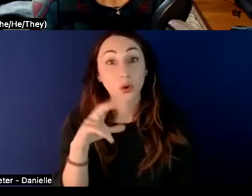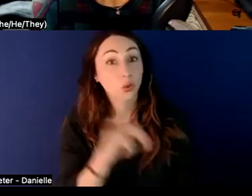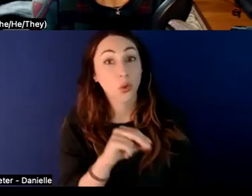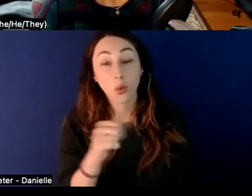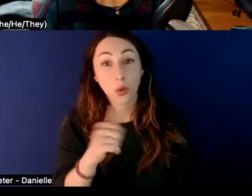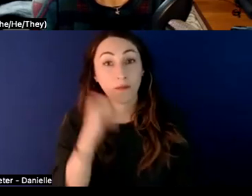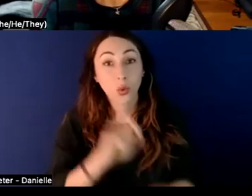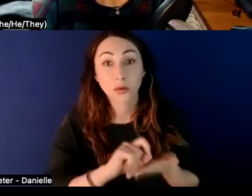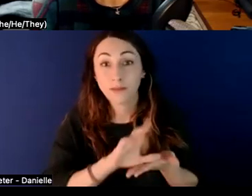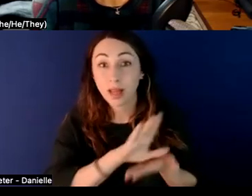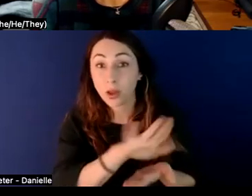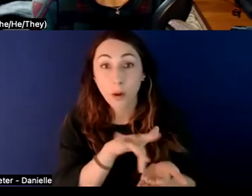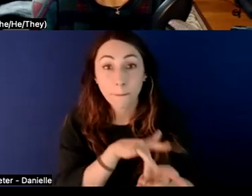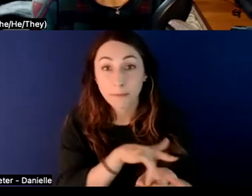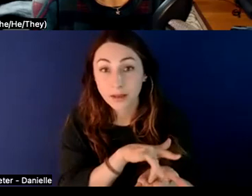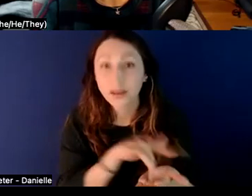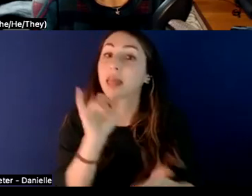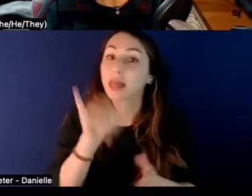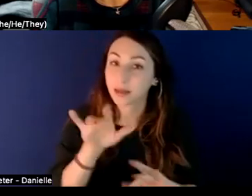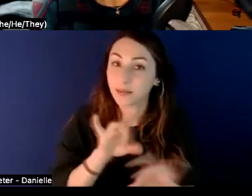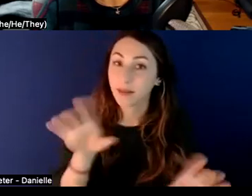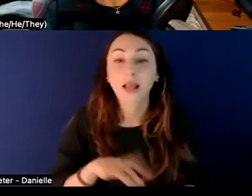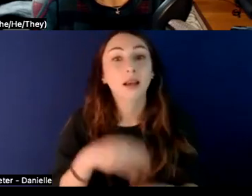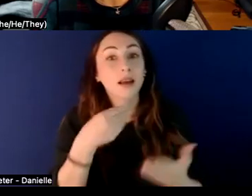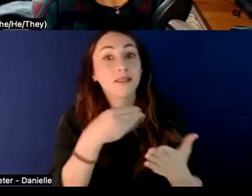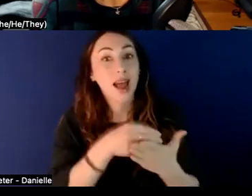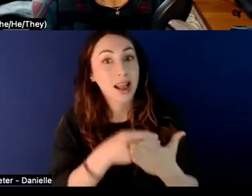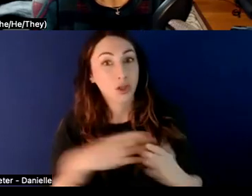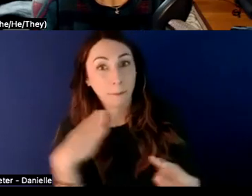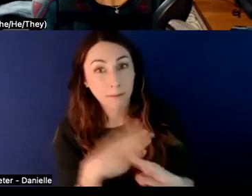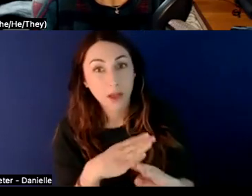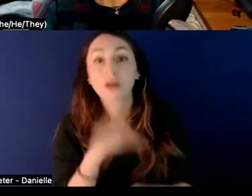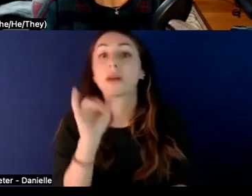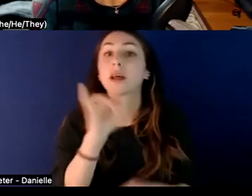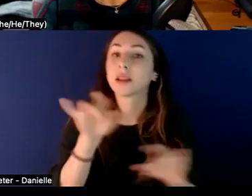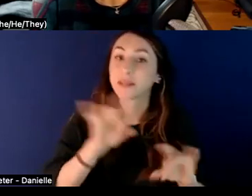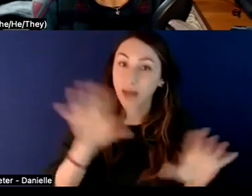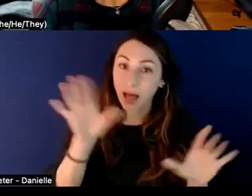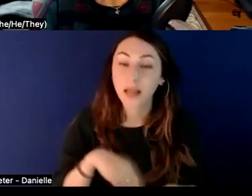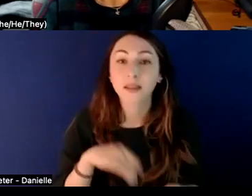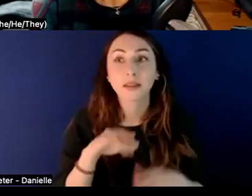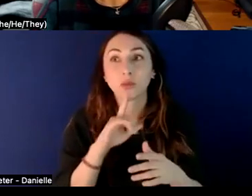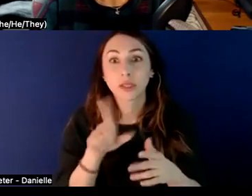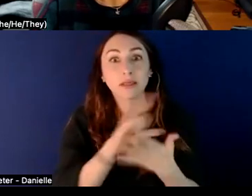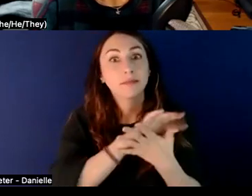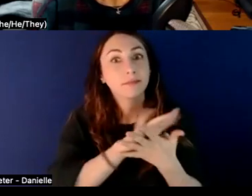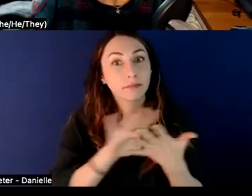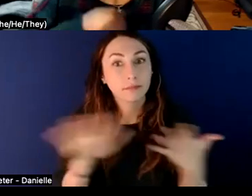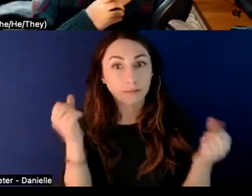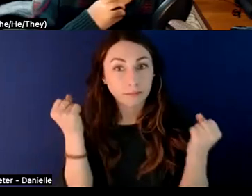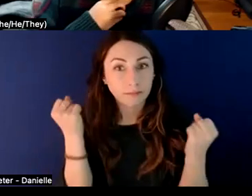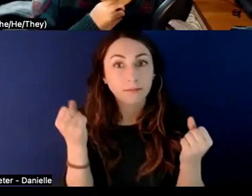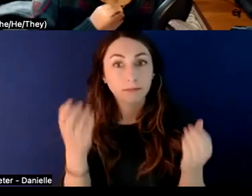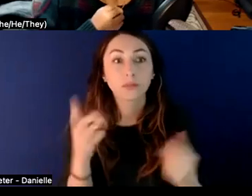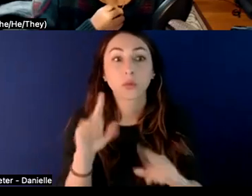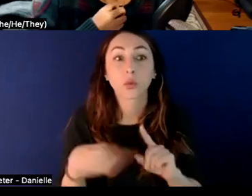violent. Making prescriptions financially inaccessible, that's violence. There's so much. And I think in conversations